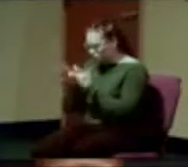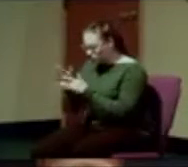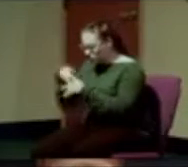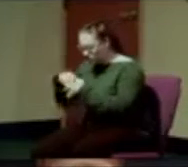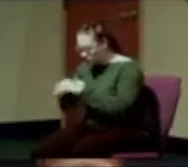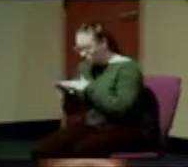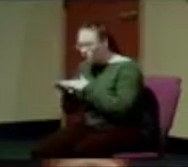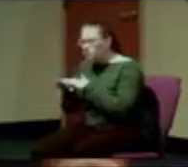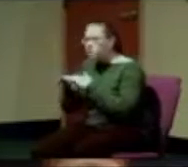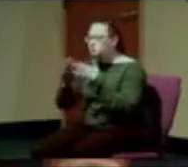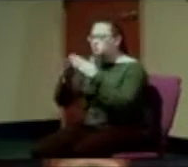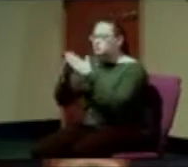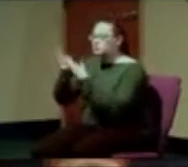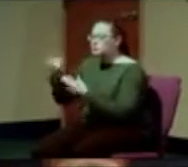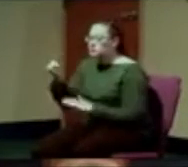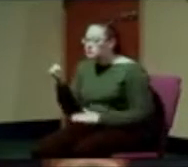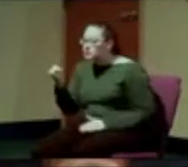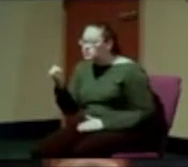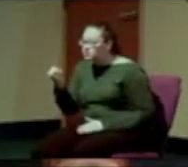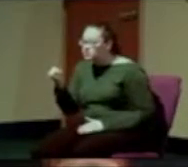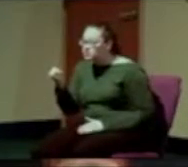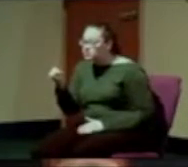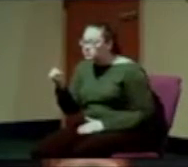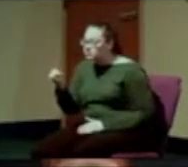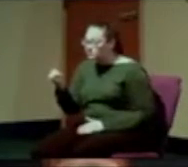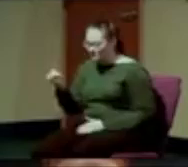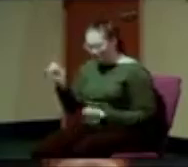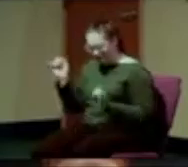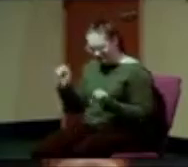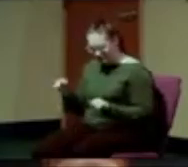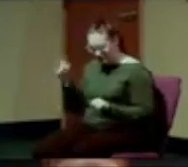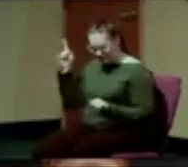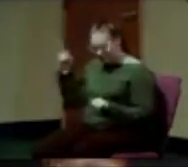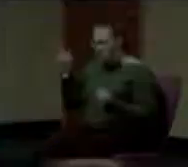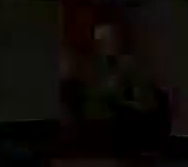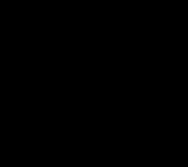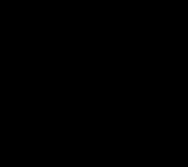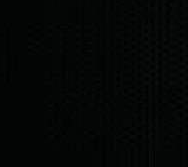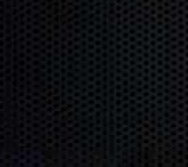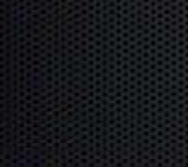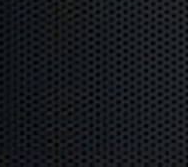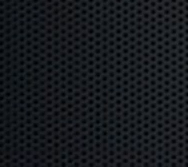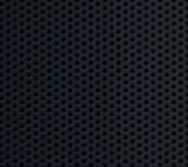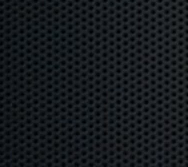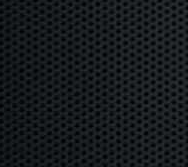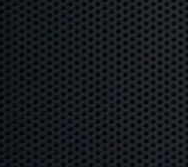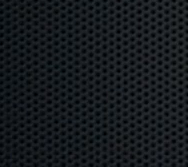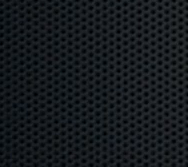entrance into your life. And he can clothe you completely and totally different today.